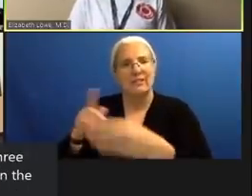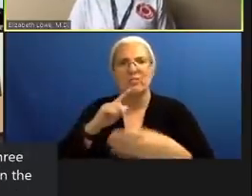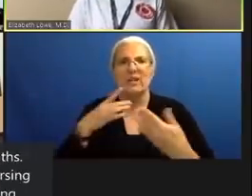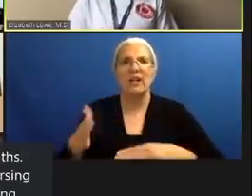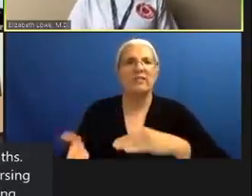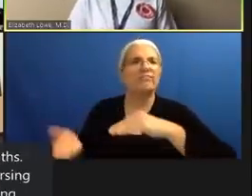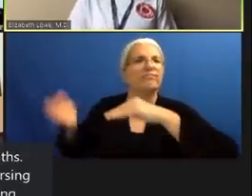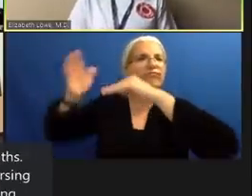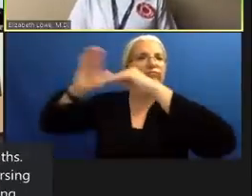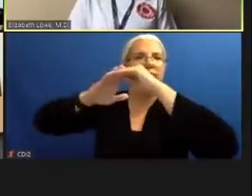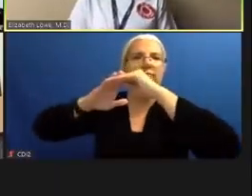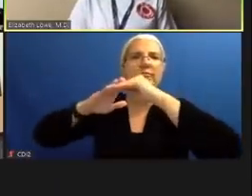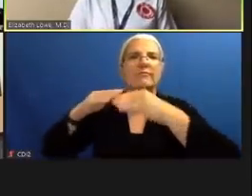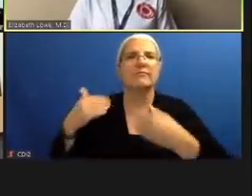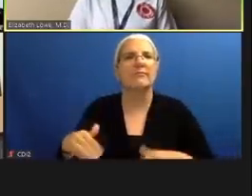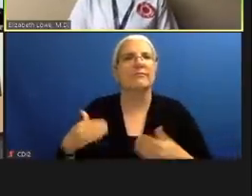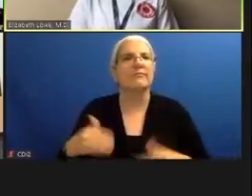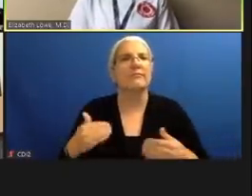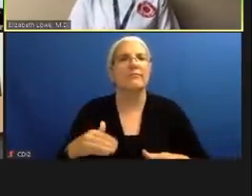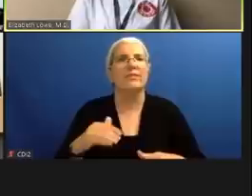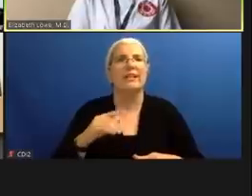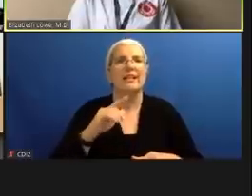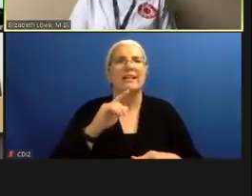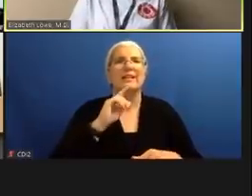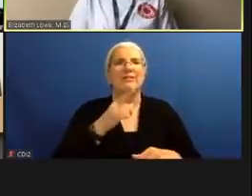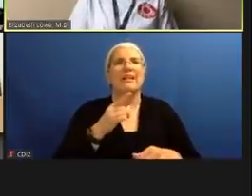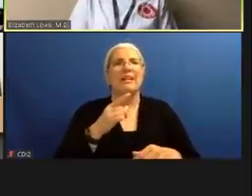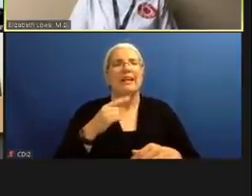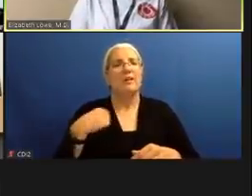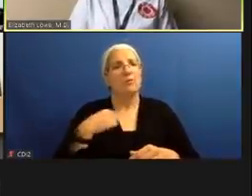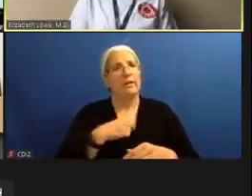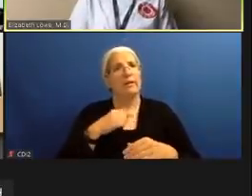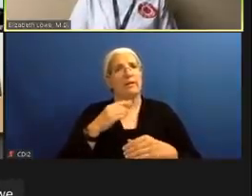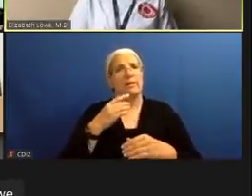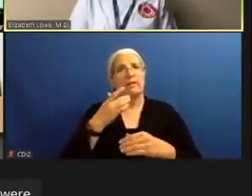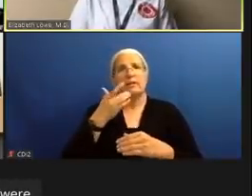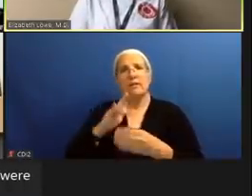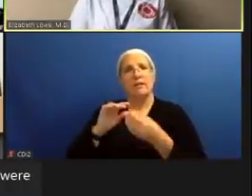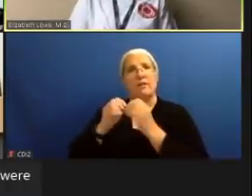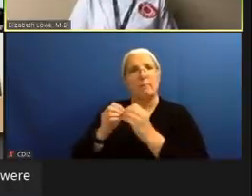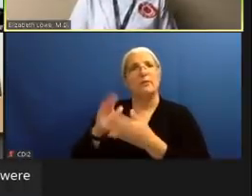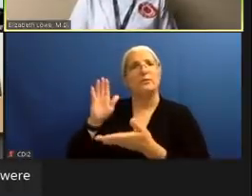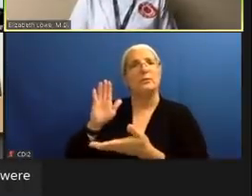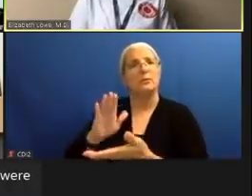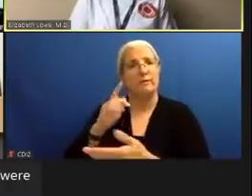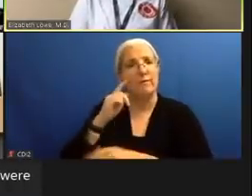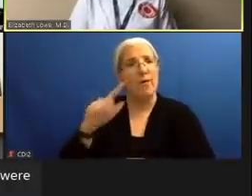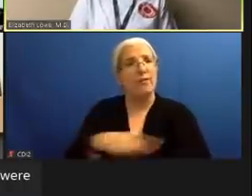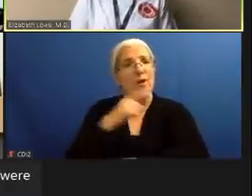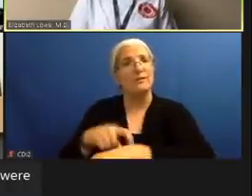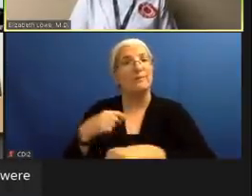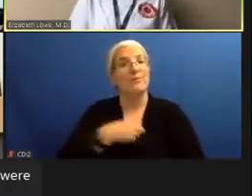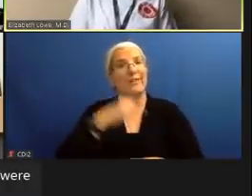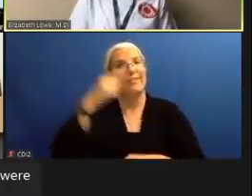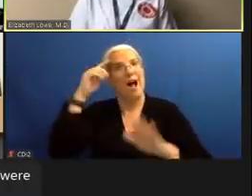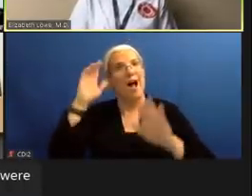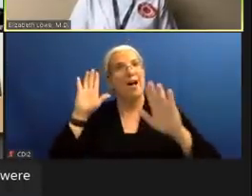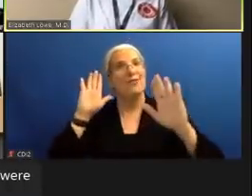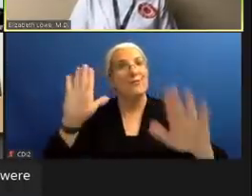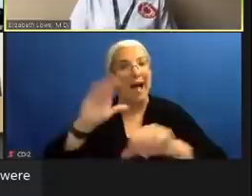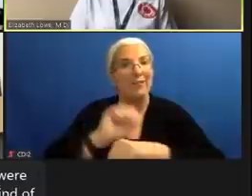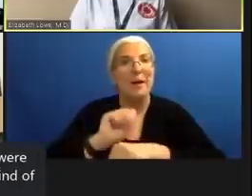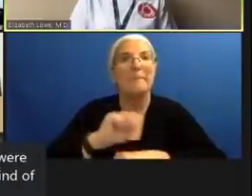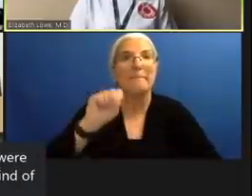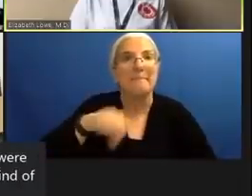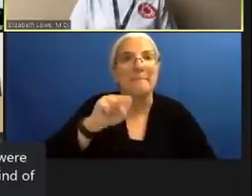was fairly quiet for a long time, and I think we were really doing a great job, and it's just reflected kind of the lifting